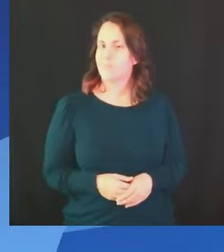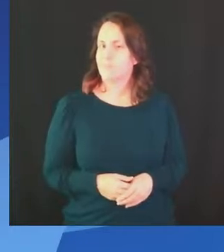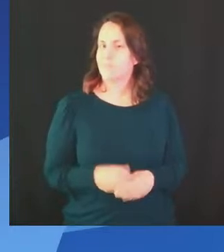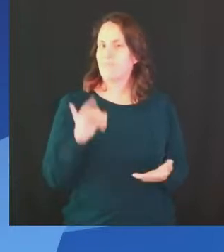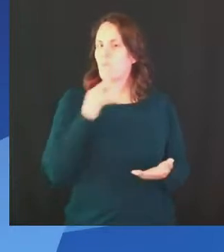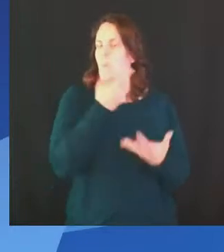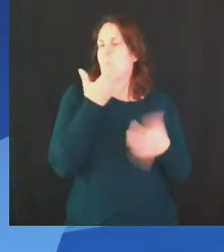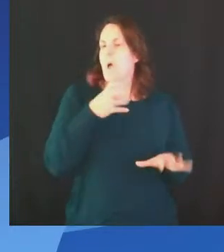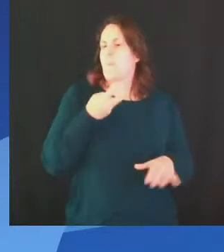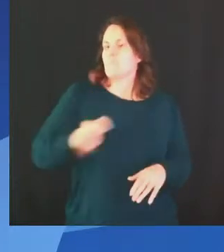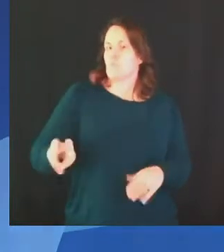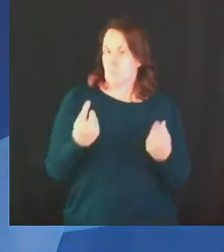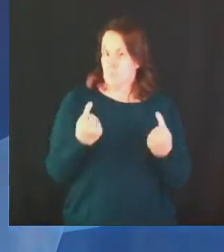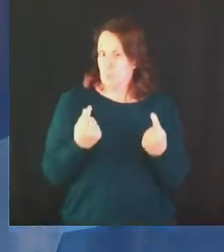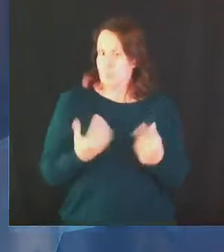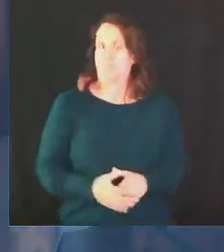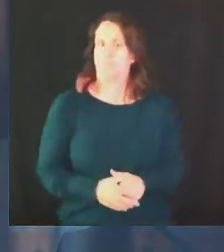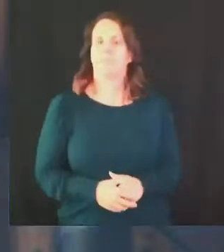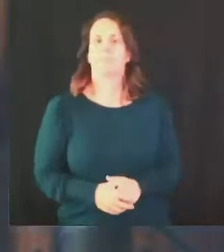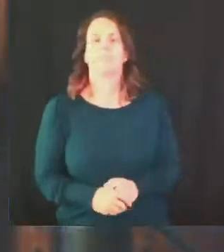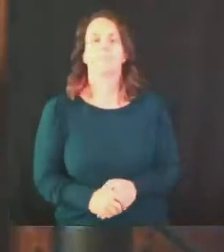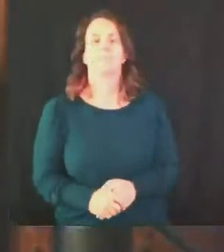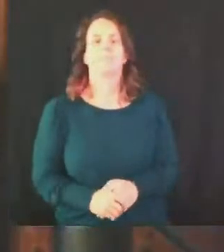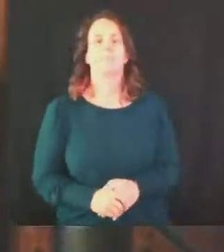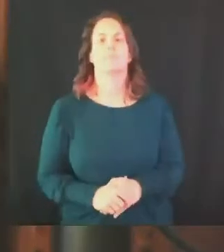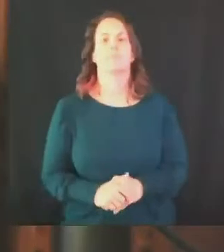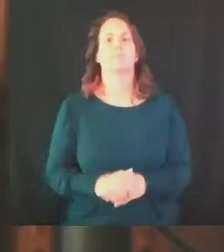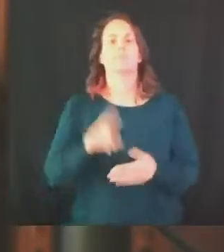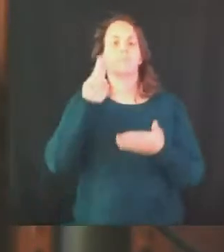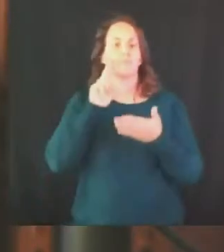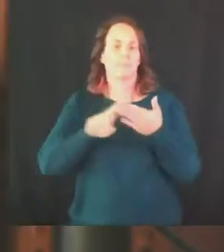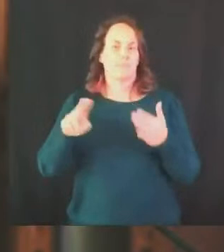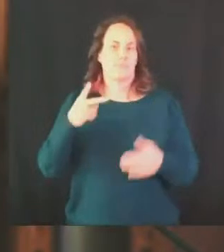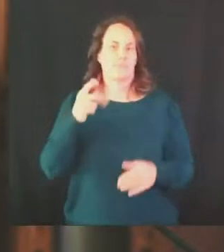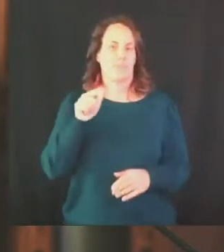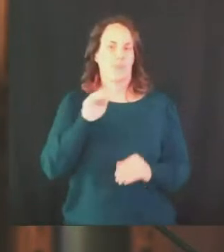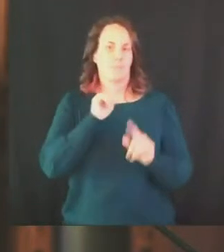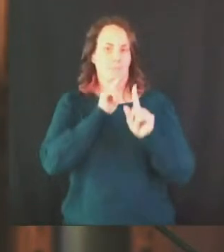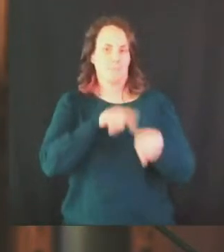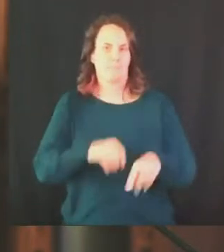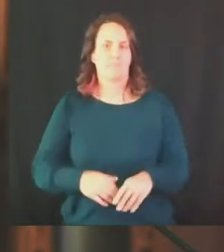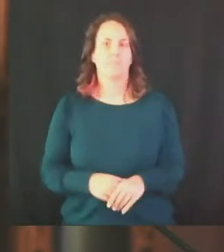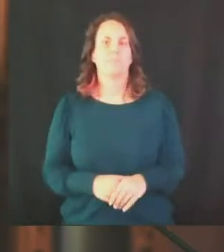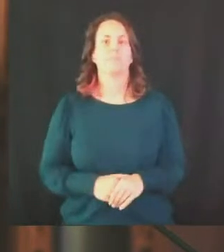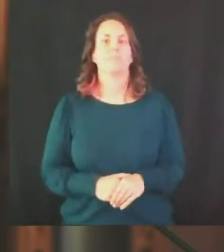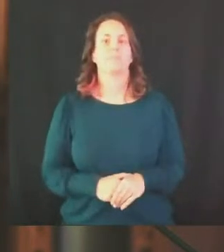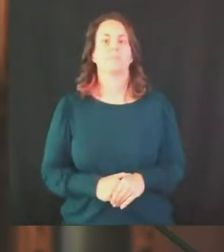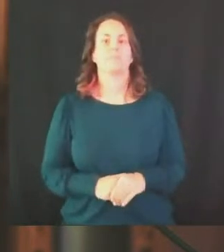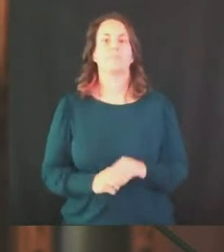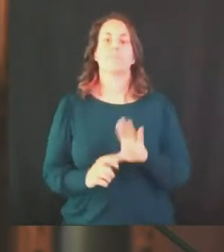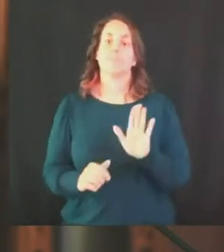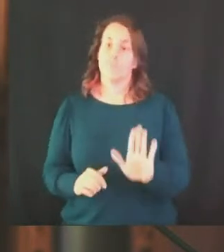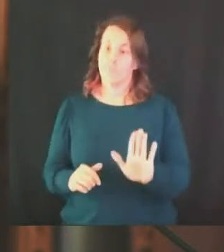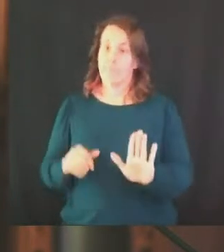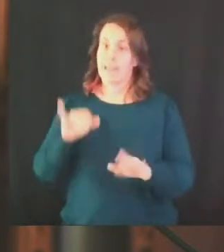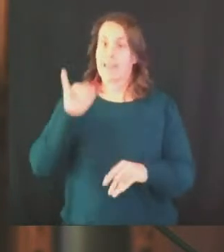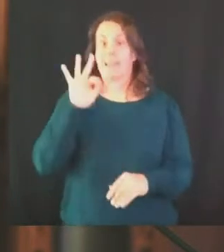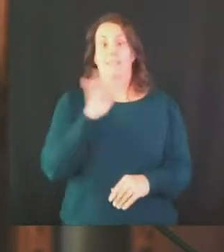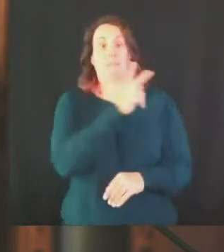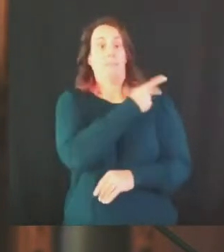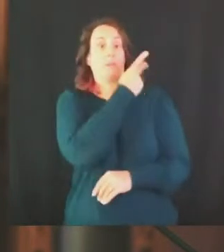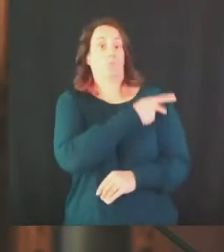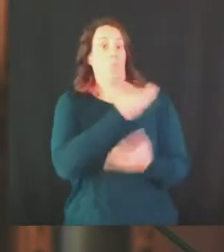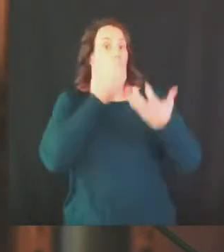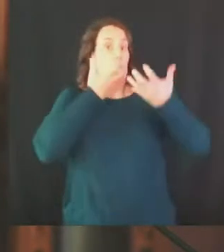I assume that if the patient is not willing to be transported, it's not something that would come to Deb's attention or to the attention